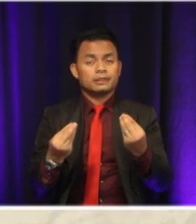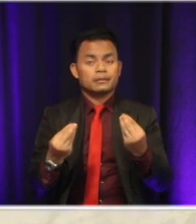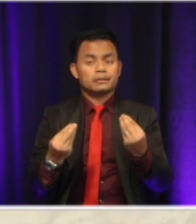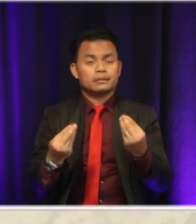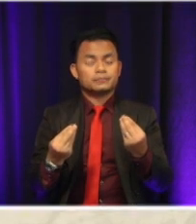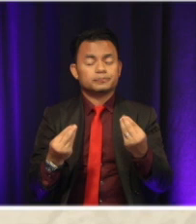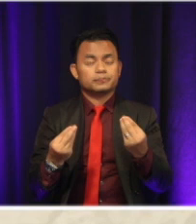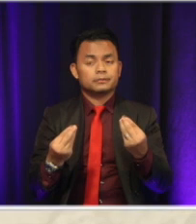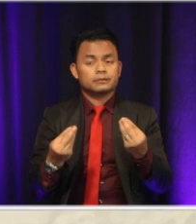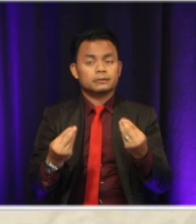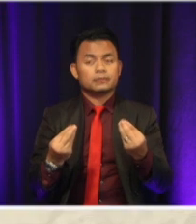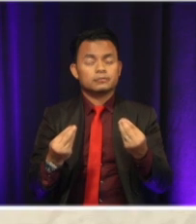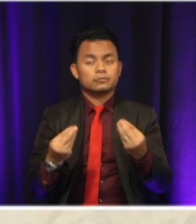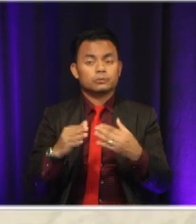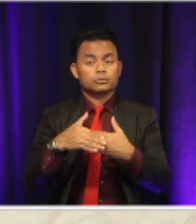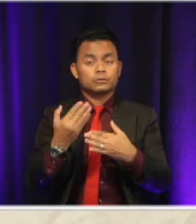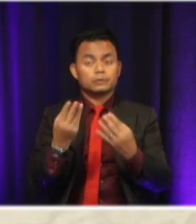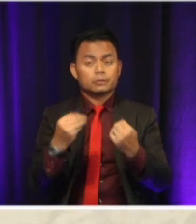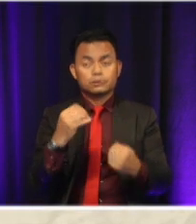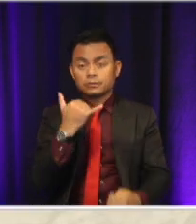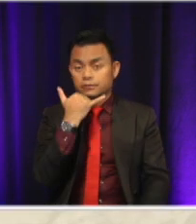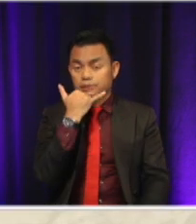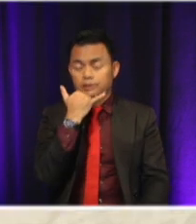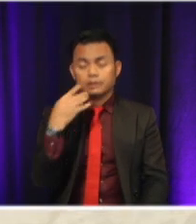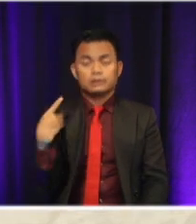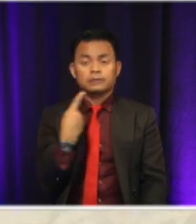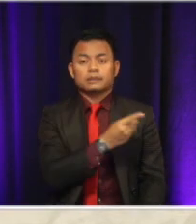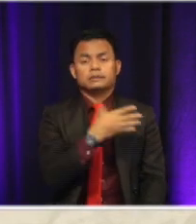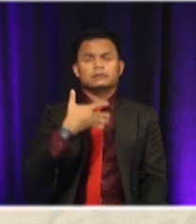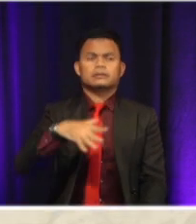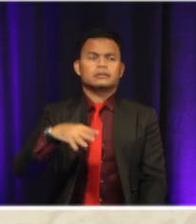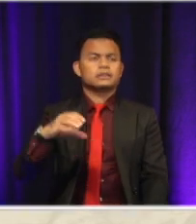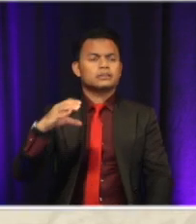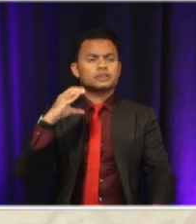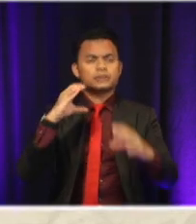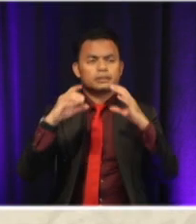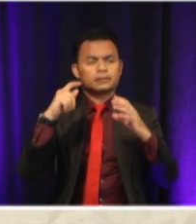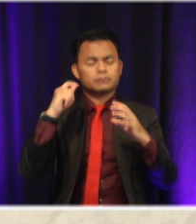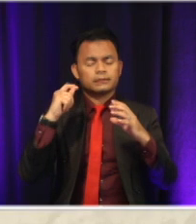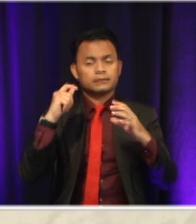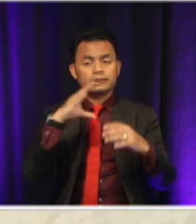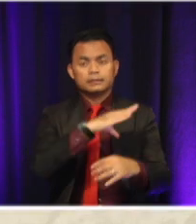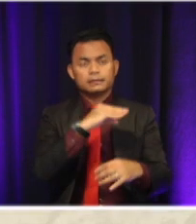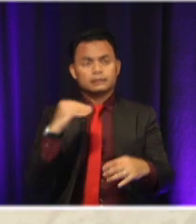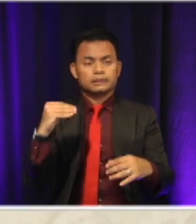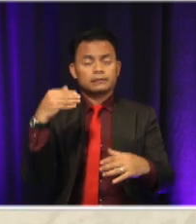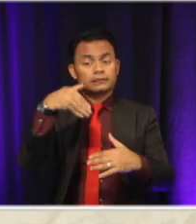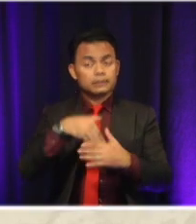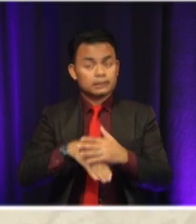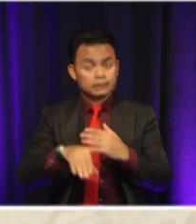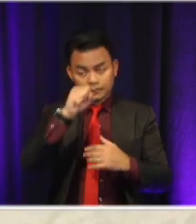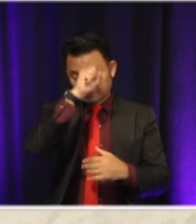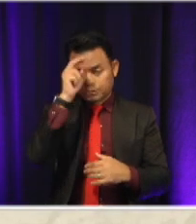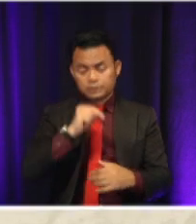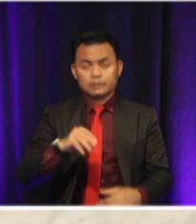given passage. All right? We have already talked about that. Also, in a B question, we know that